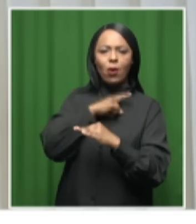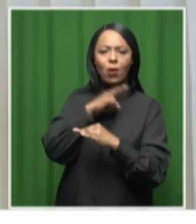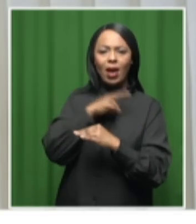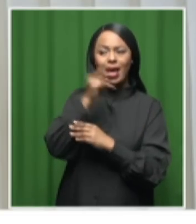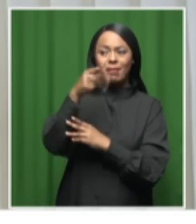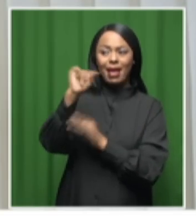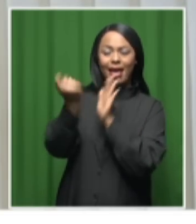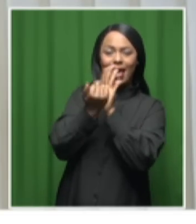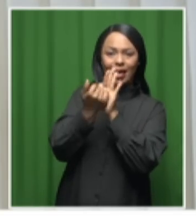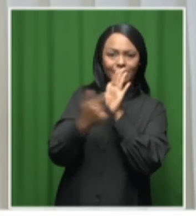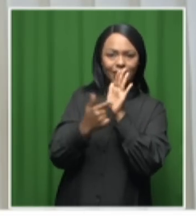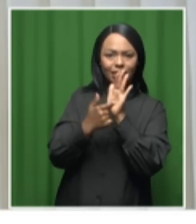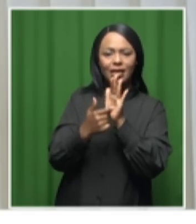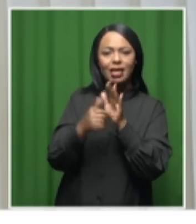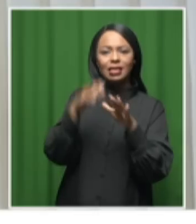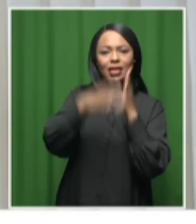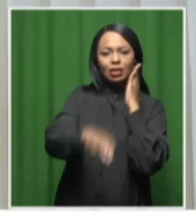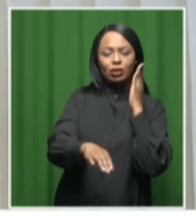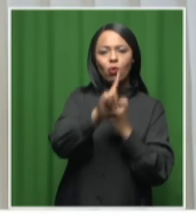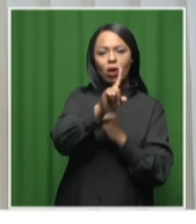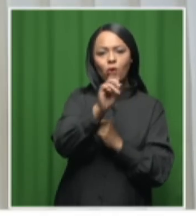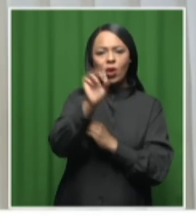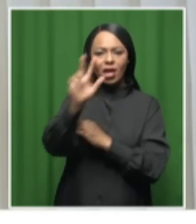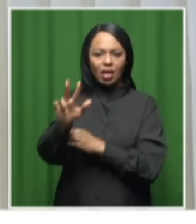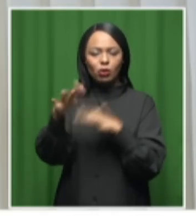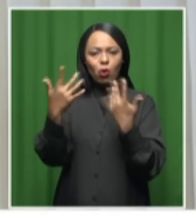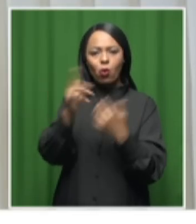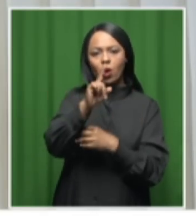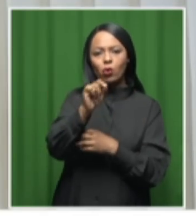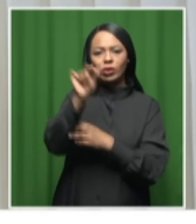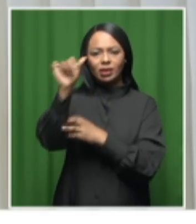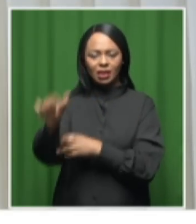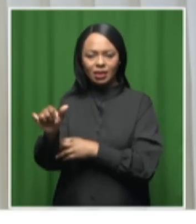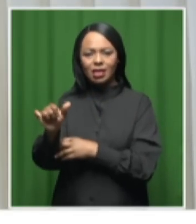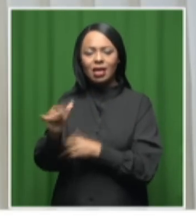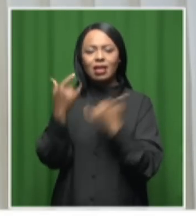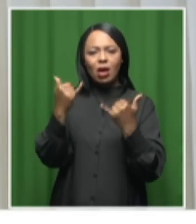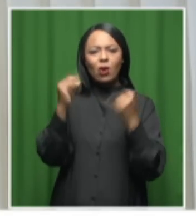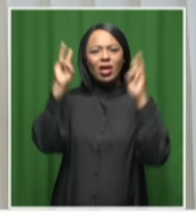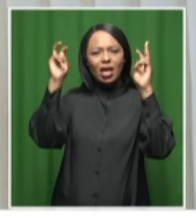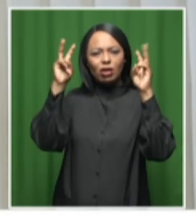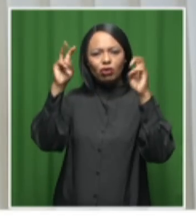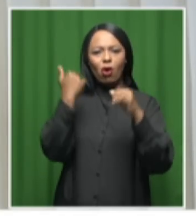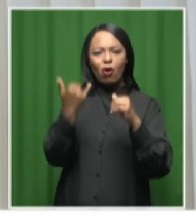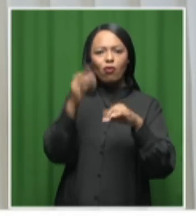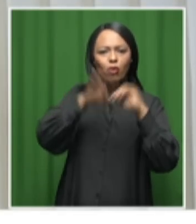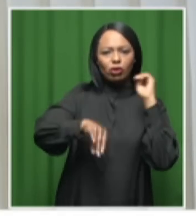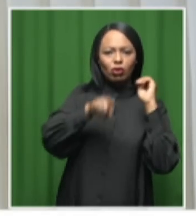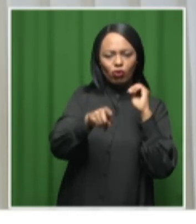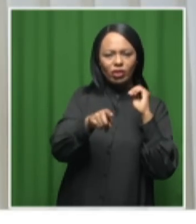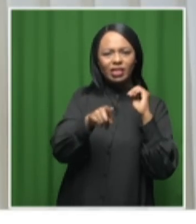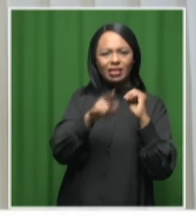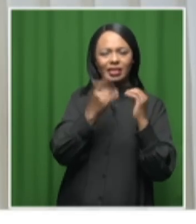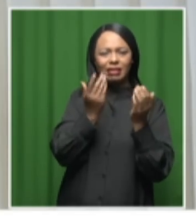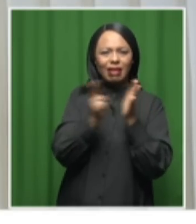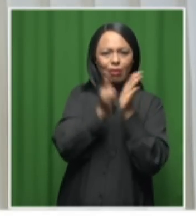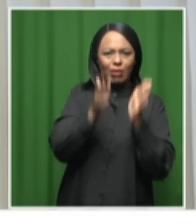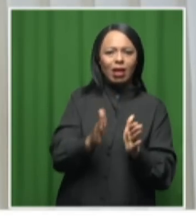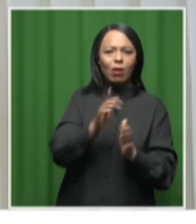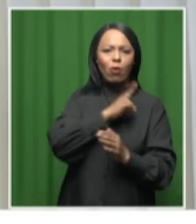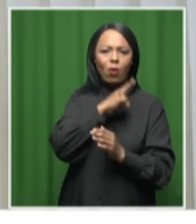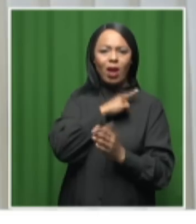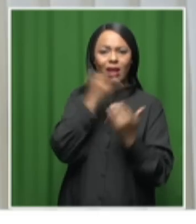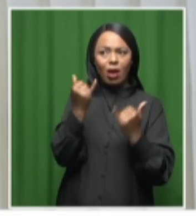Act, Section 108 or 106, if I'm not sure, deals with the charge to prosecute. That would have been the opportune moment in time in which